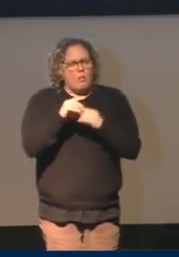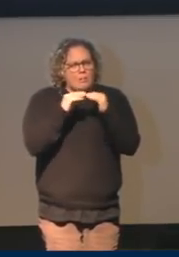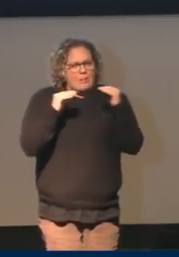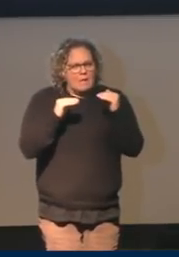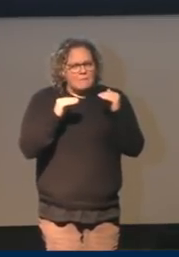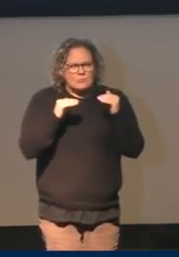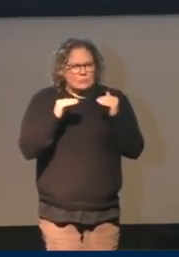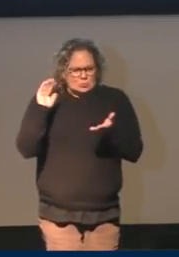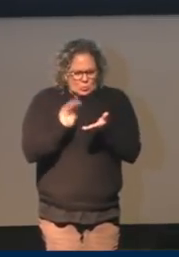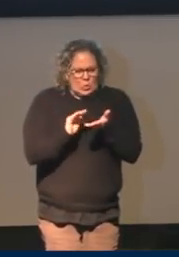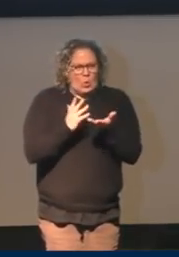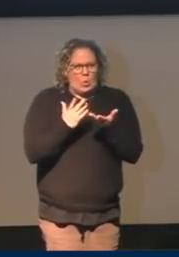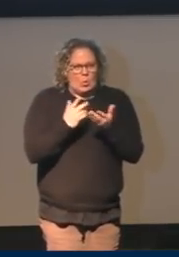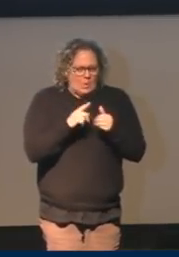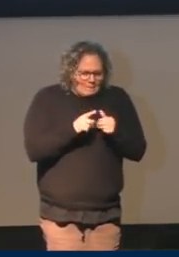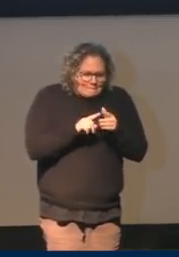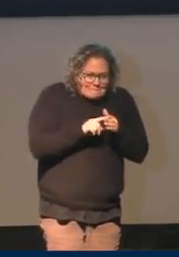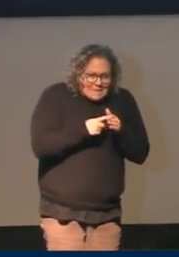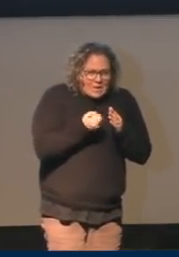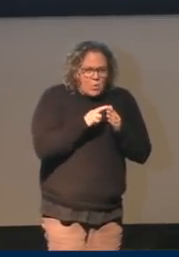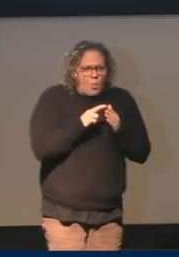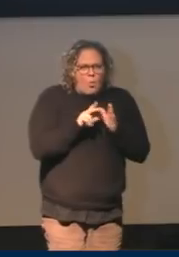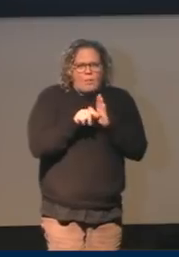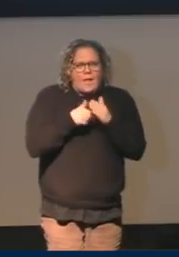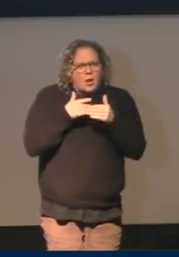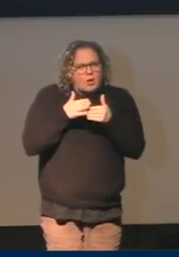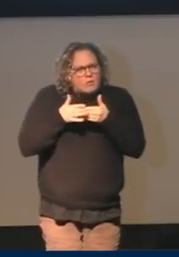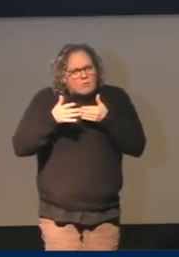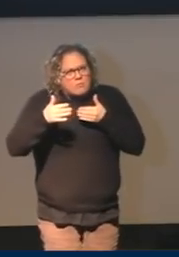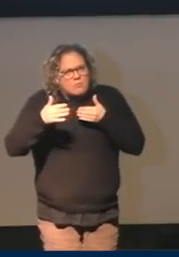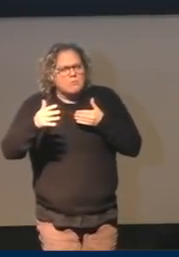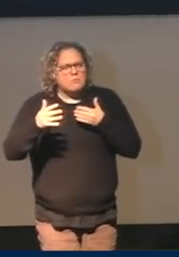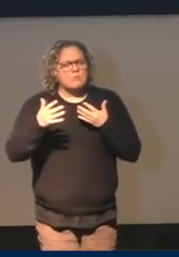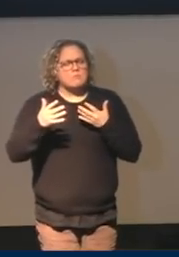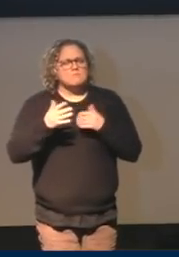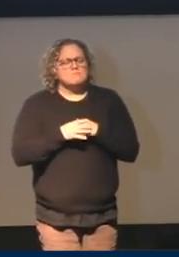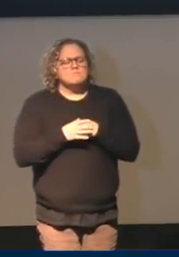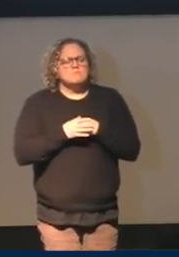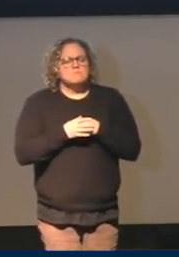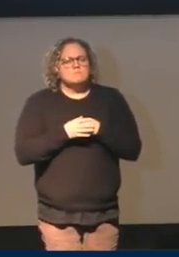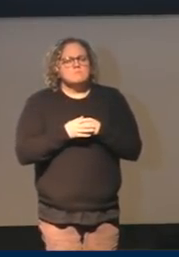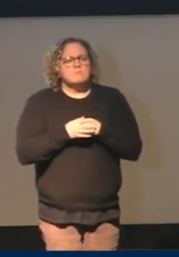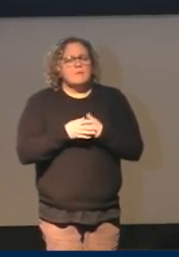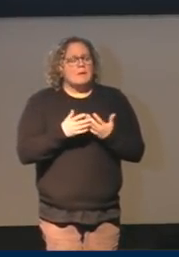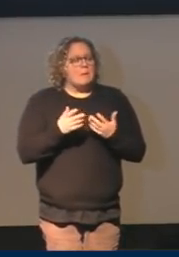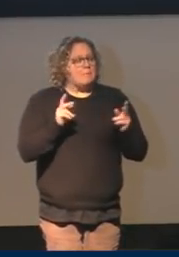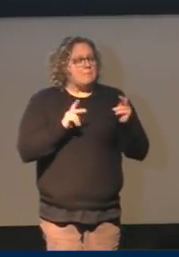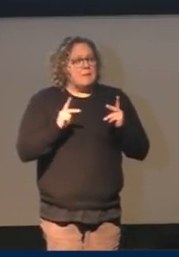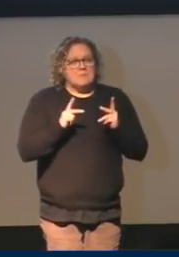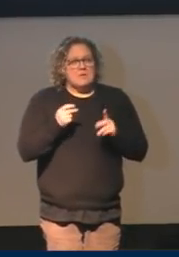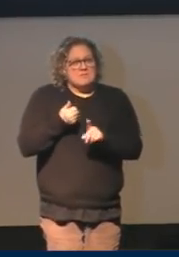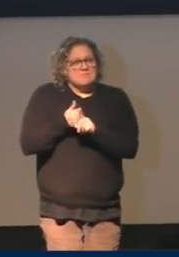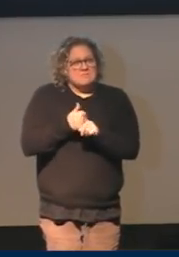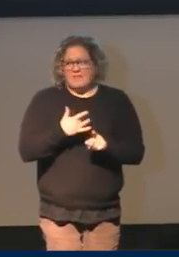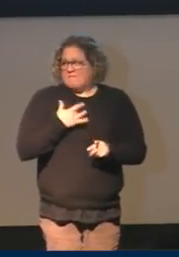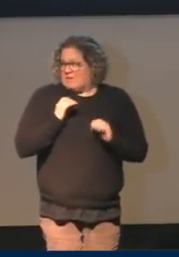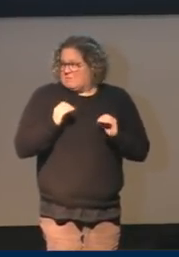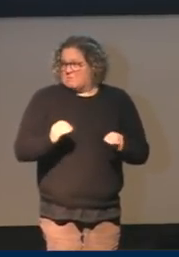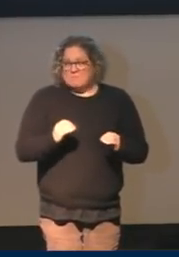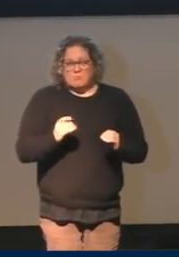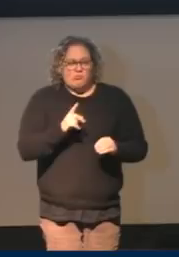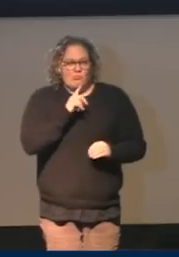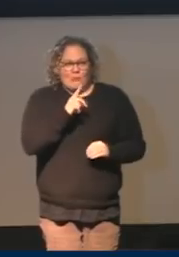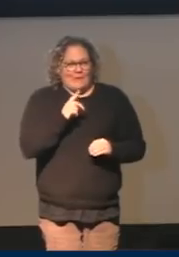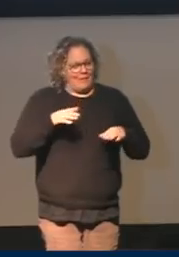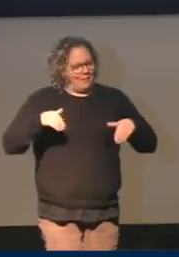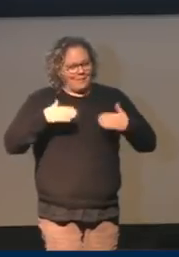beginning of illness or possibly later in the clinical course. And in asymptomatic folks, we really just don't know what the sensitivity